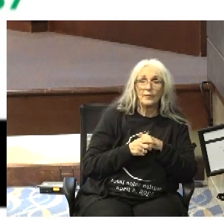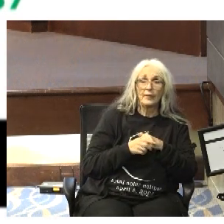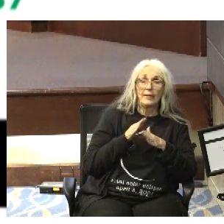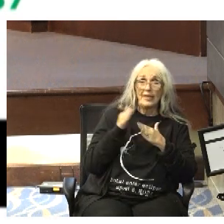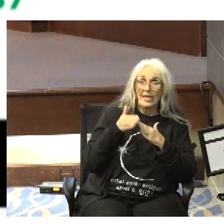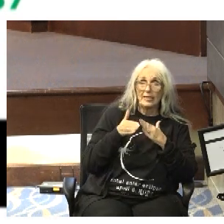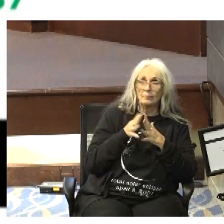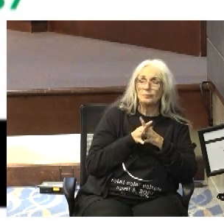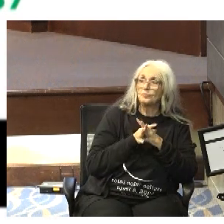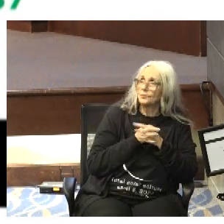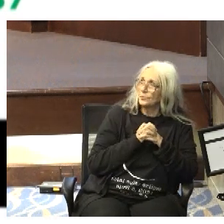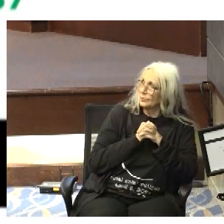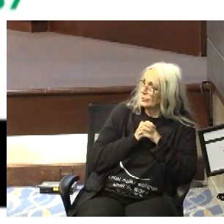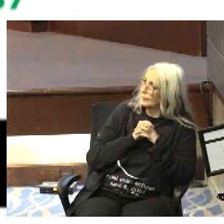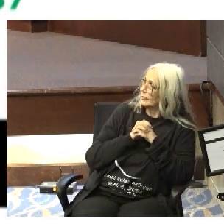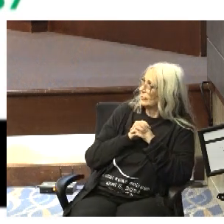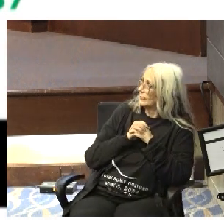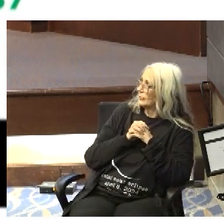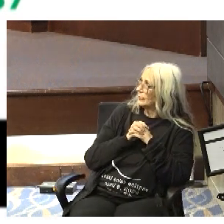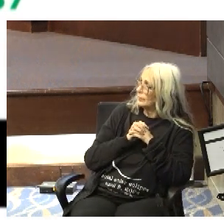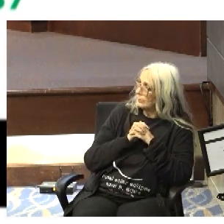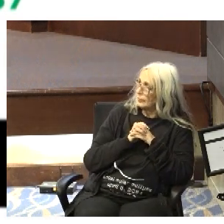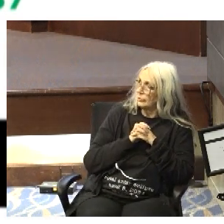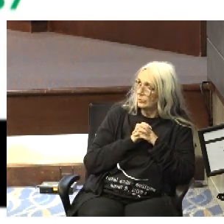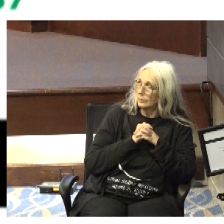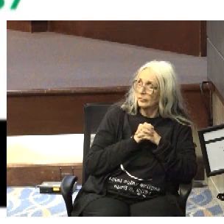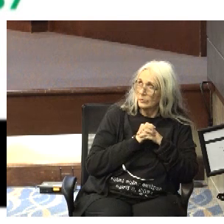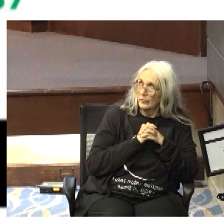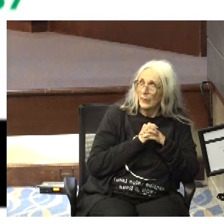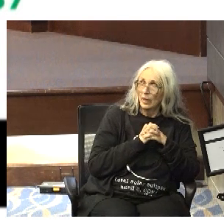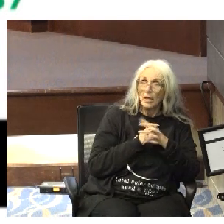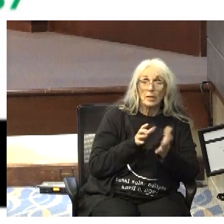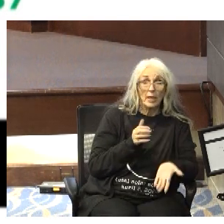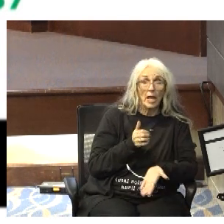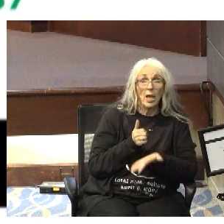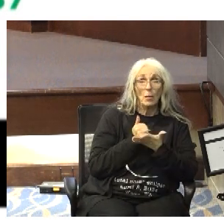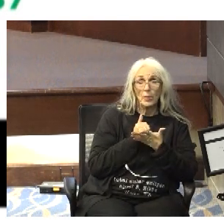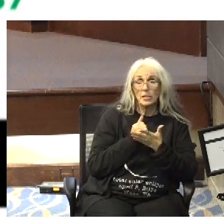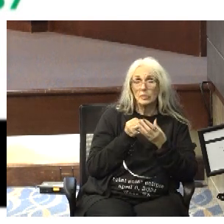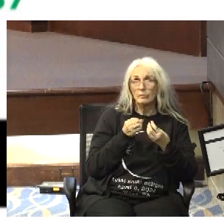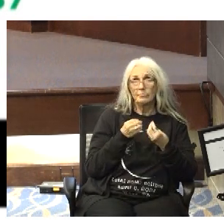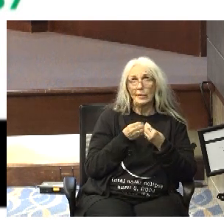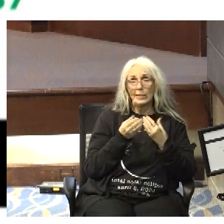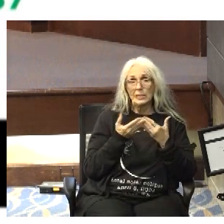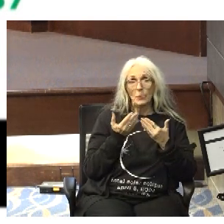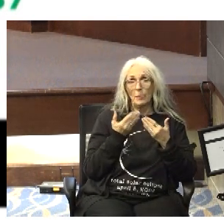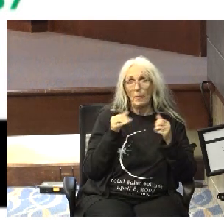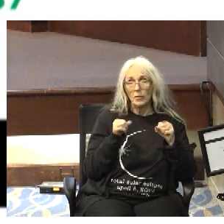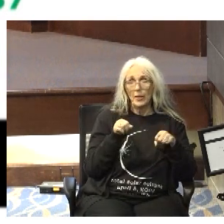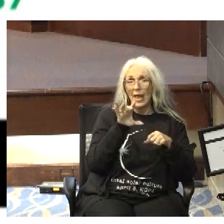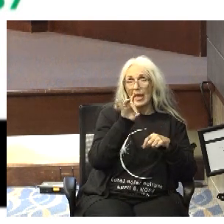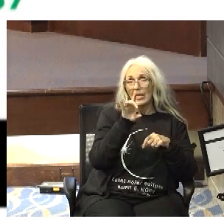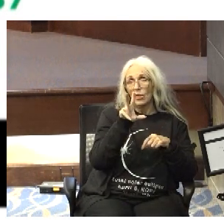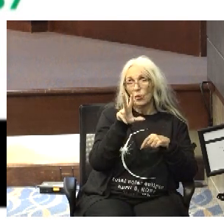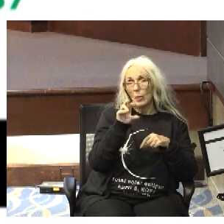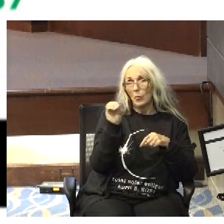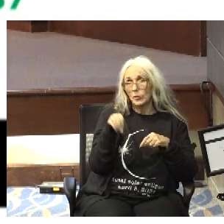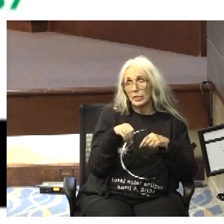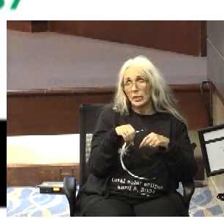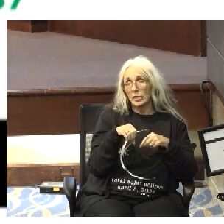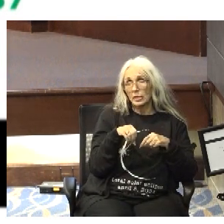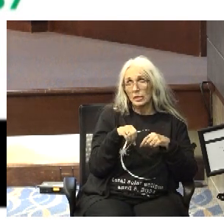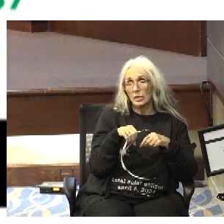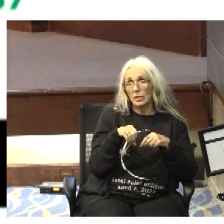Make sure I've covered everything. So kind of to help us simplify it, about 83% of